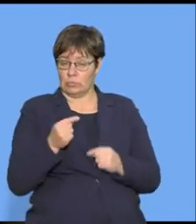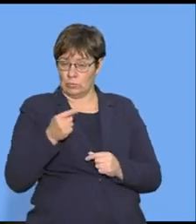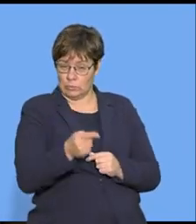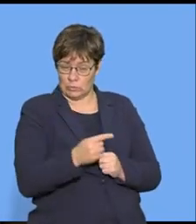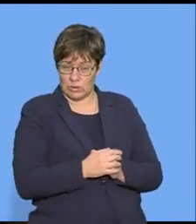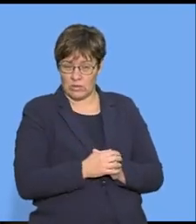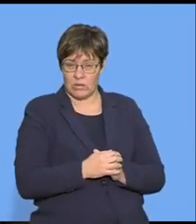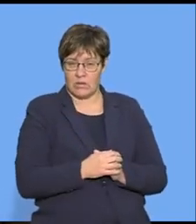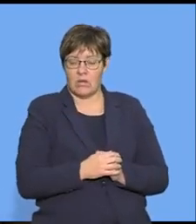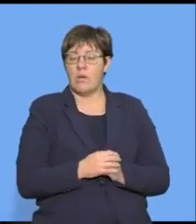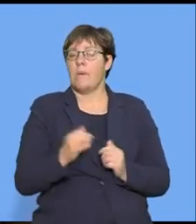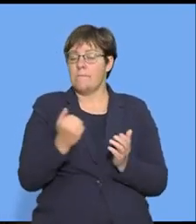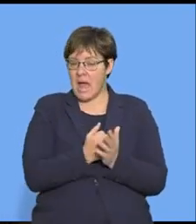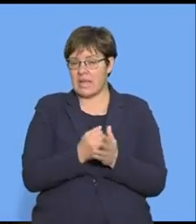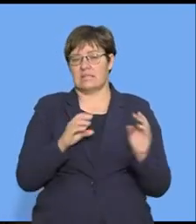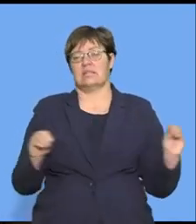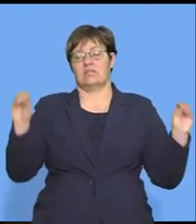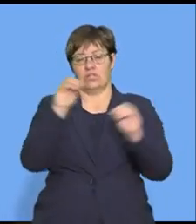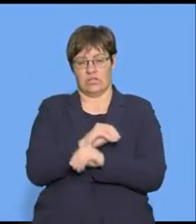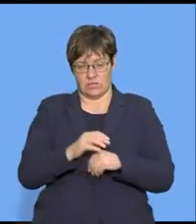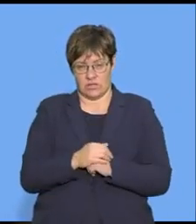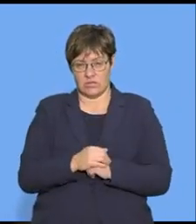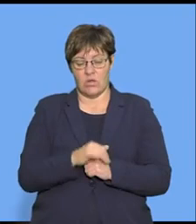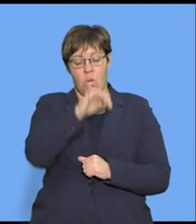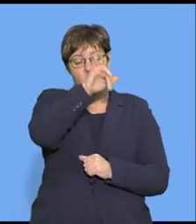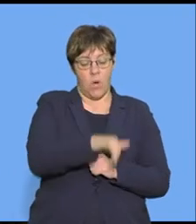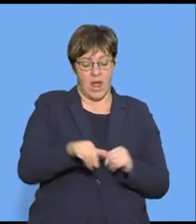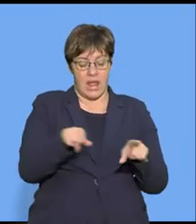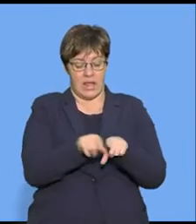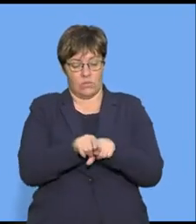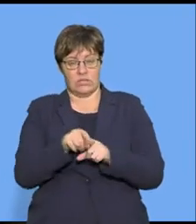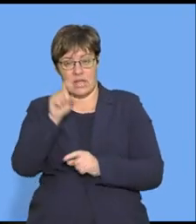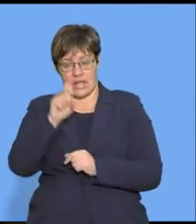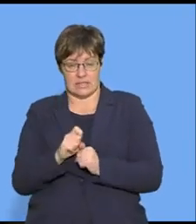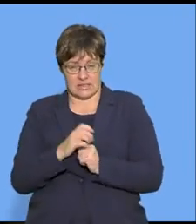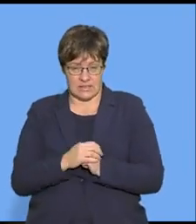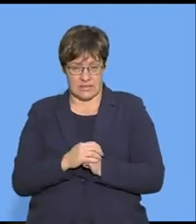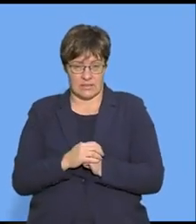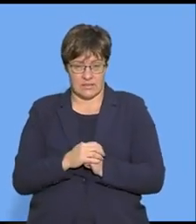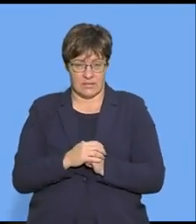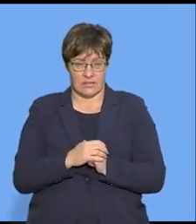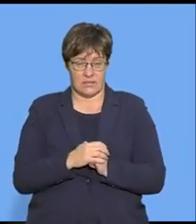to interchange. So y equals to x. So this becomes